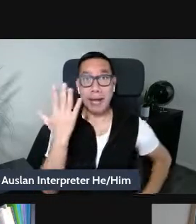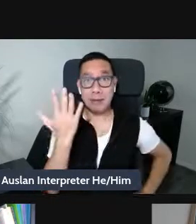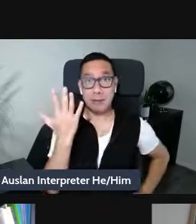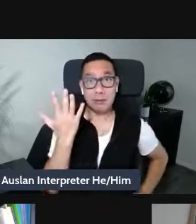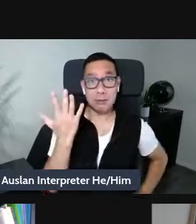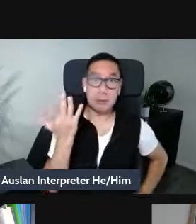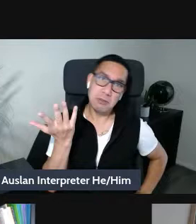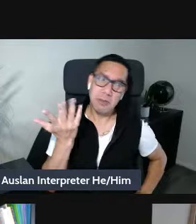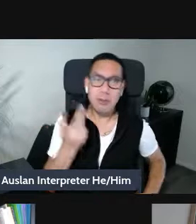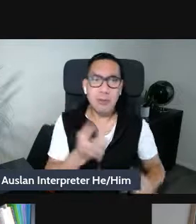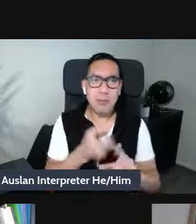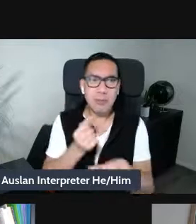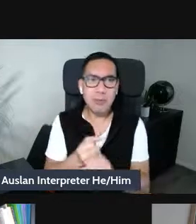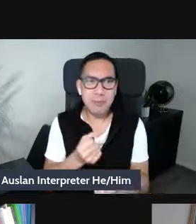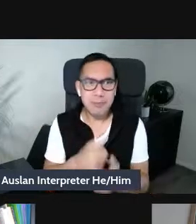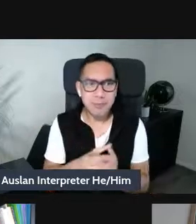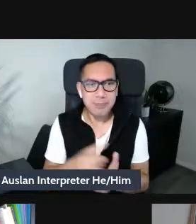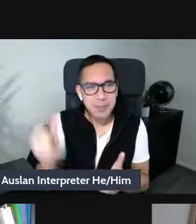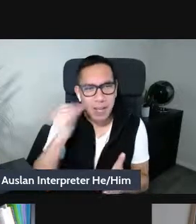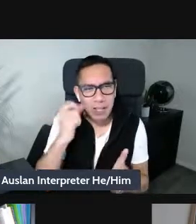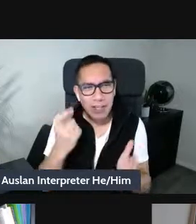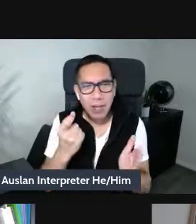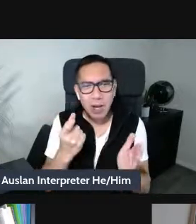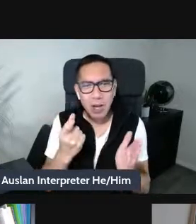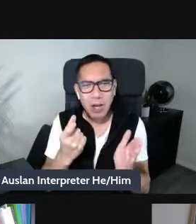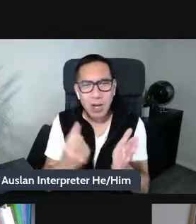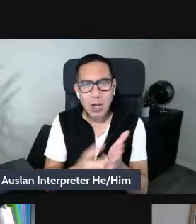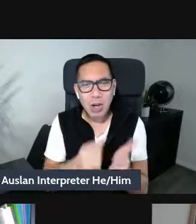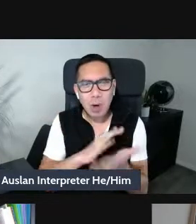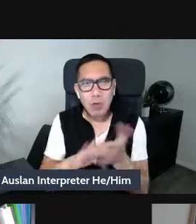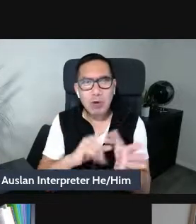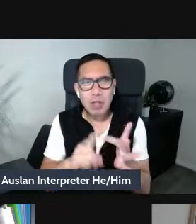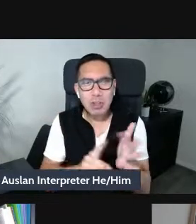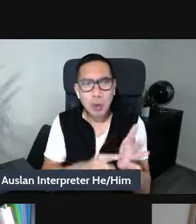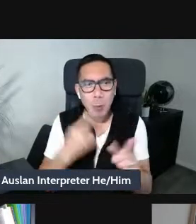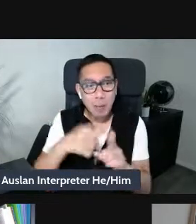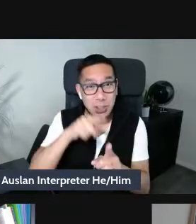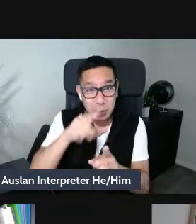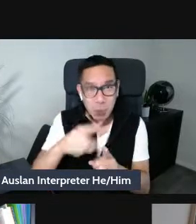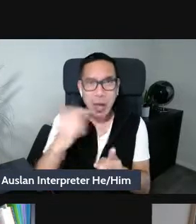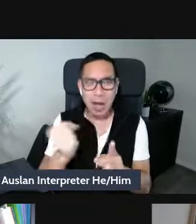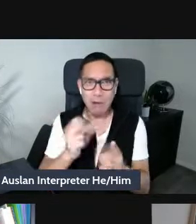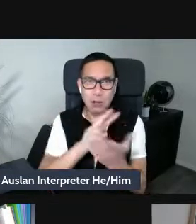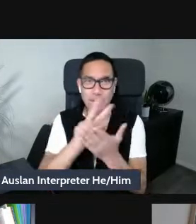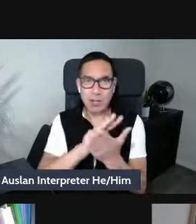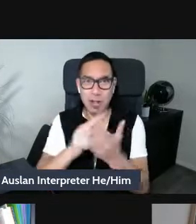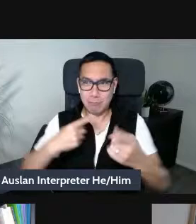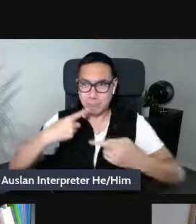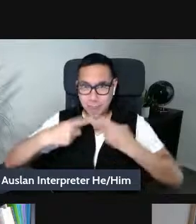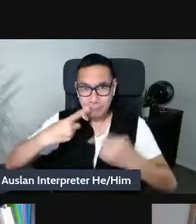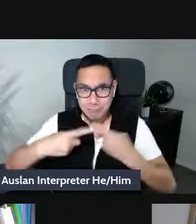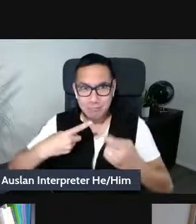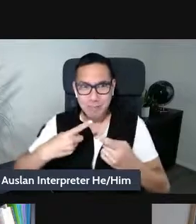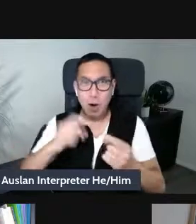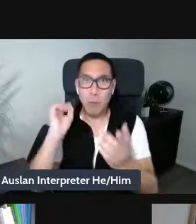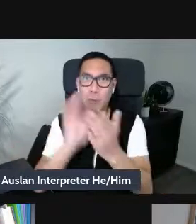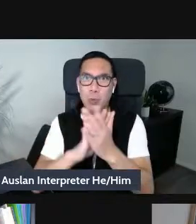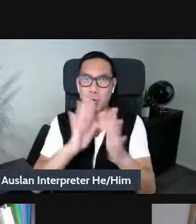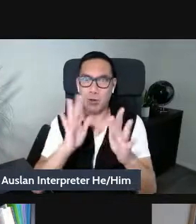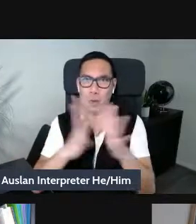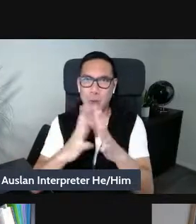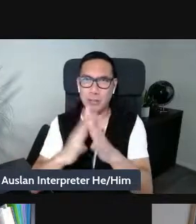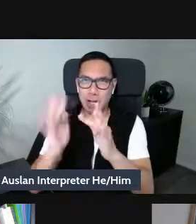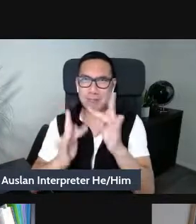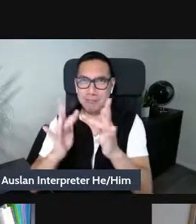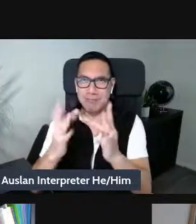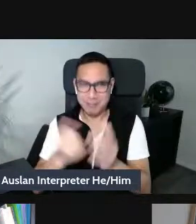That I know that Rachel and you have this video explaining this on the website. Yes, yeah, we definitely do. And we